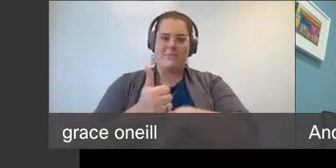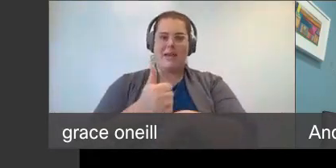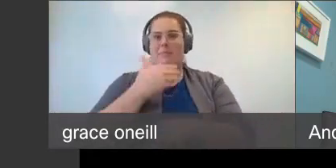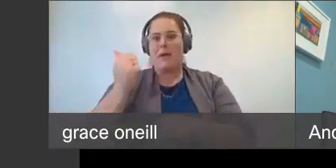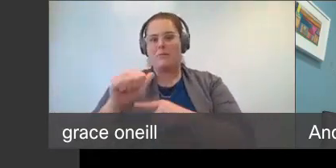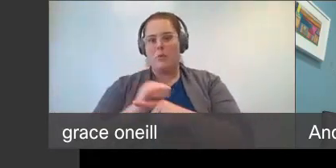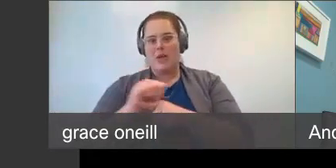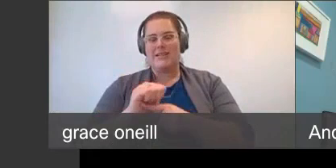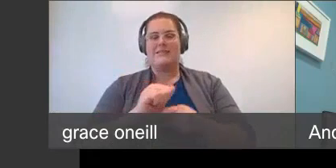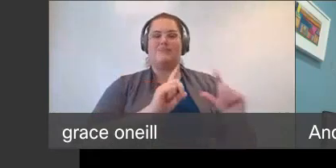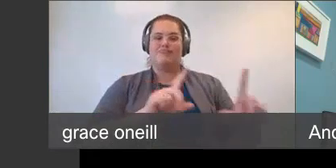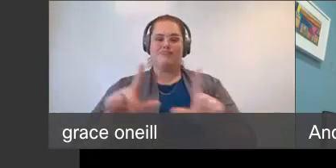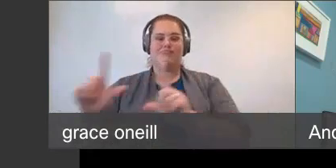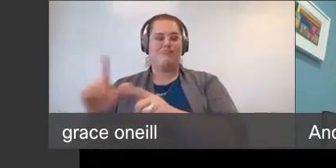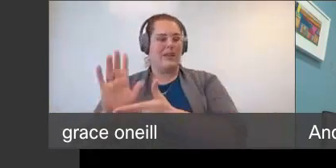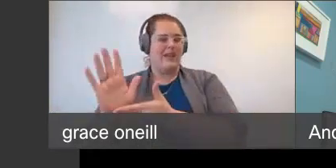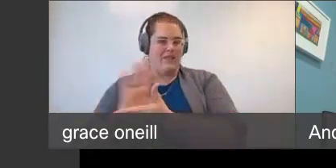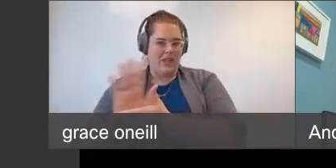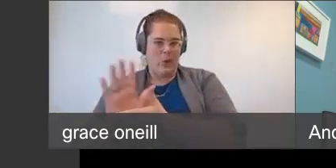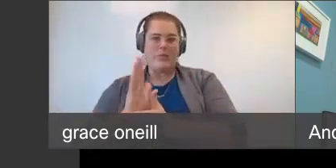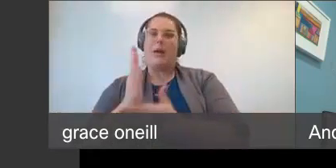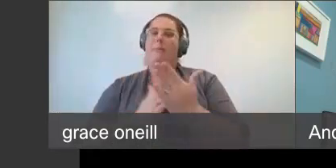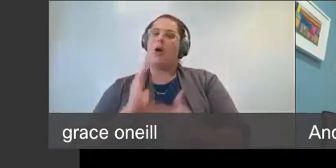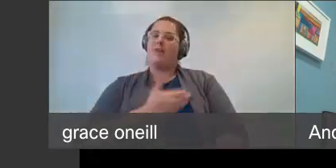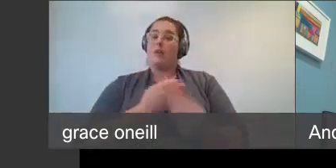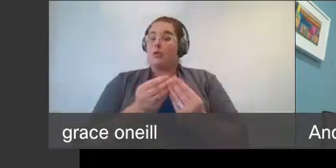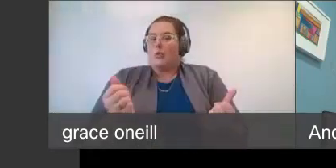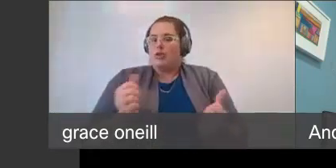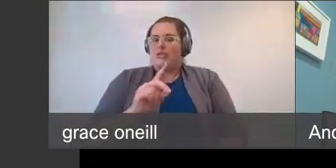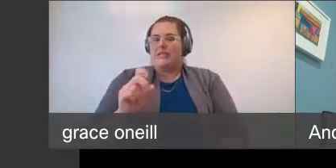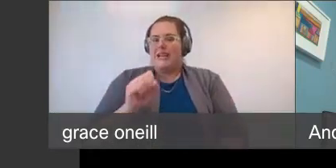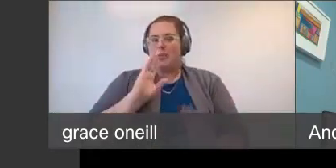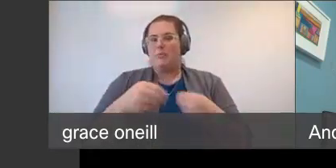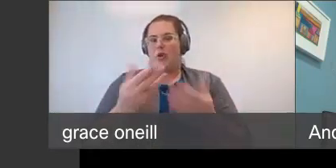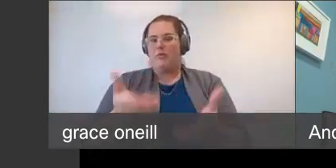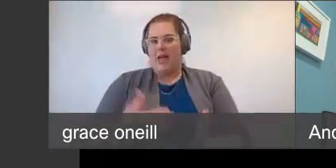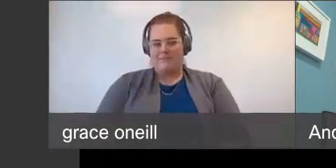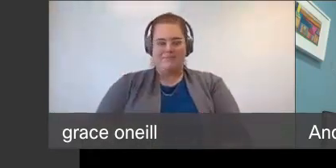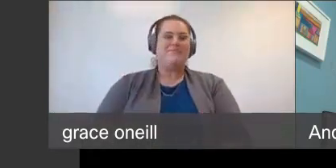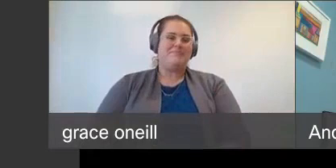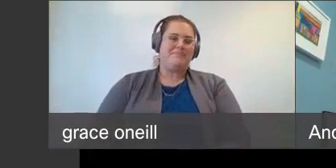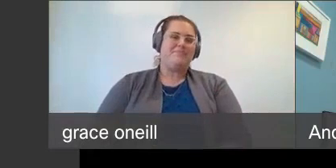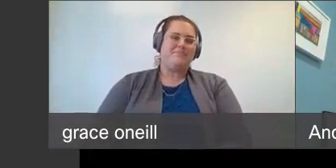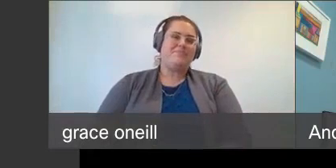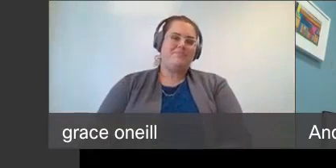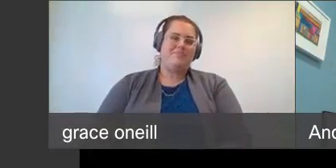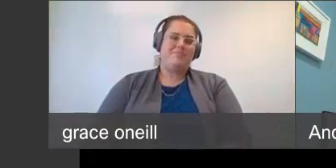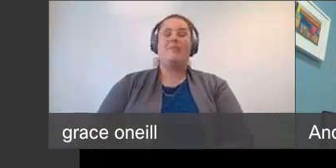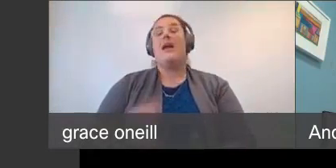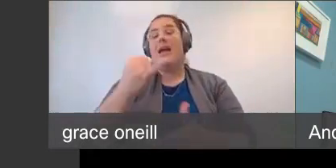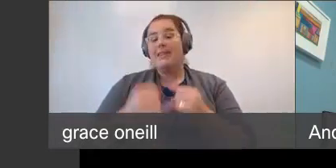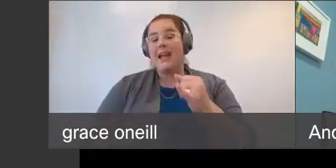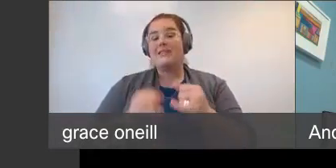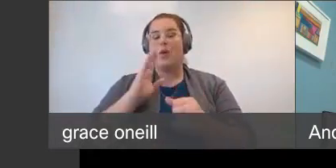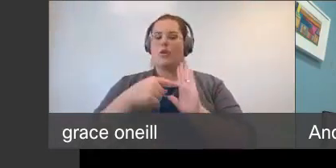these are available as part of our solution that DDS is going to be providing. Lastly, I'll give you a quick example of a process, and then